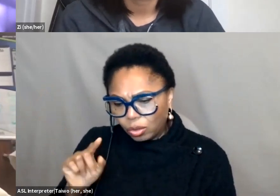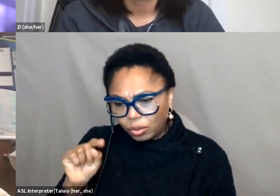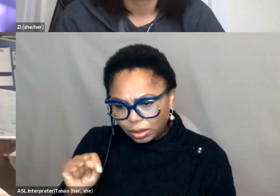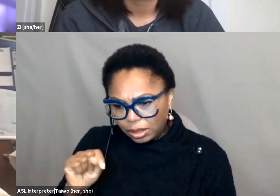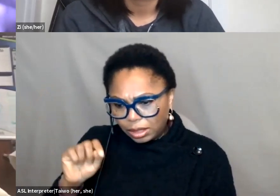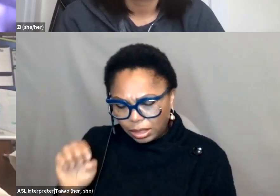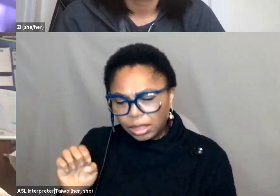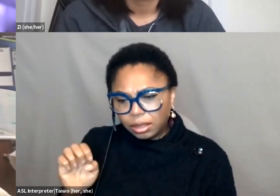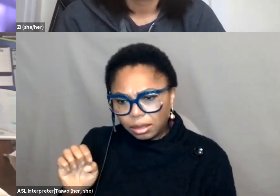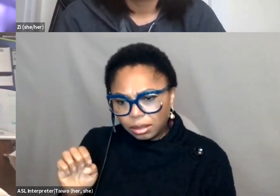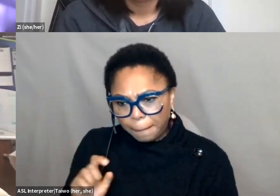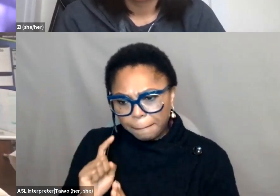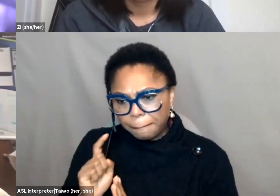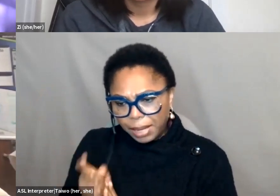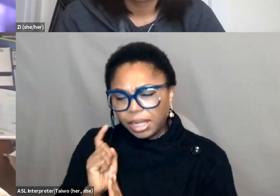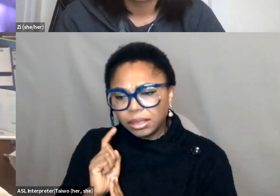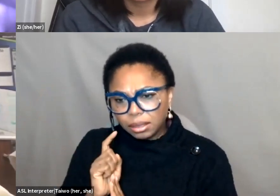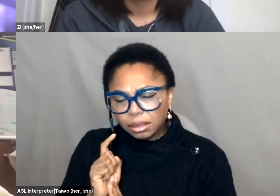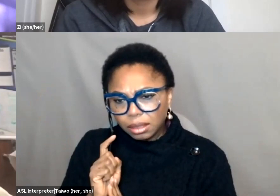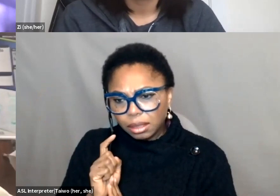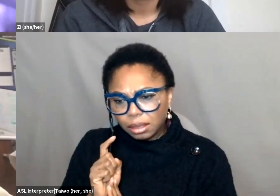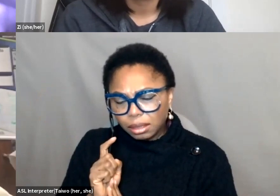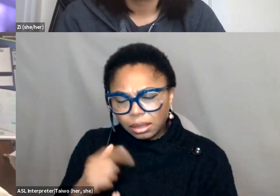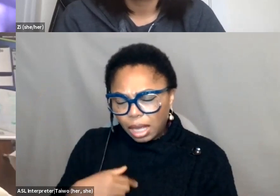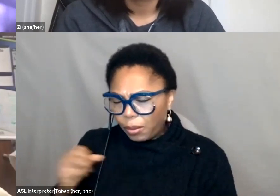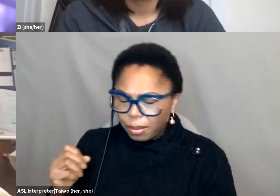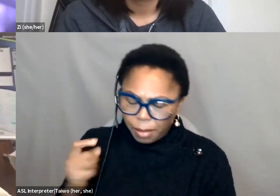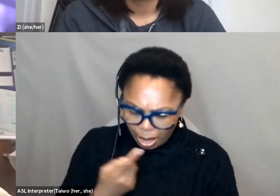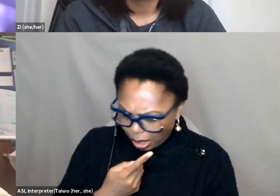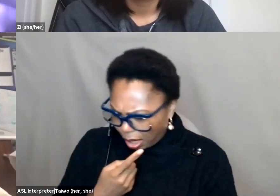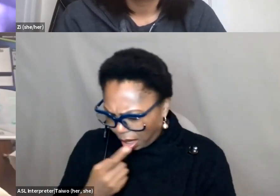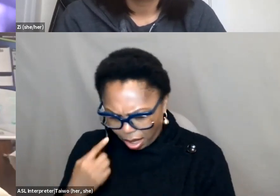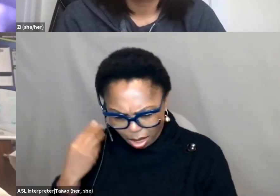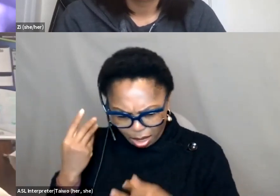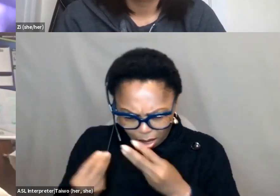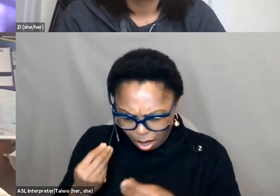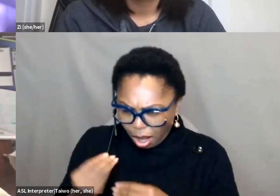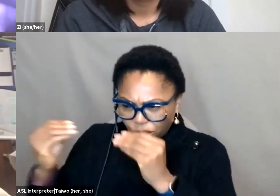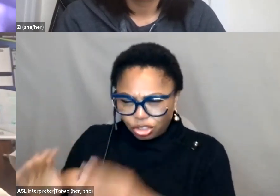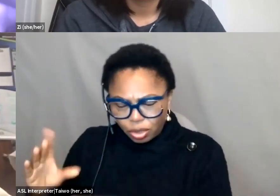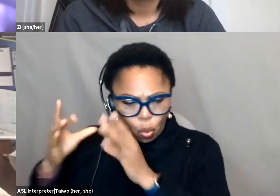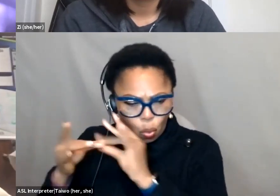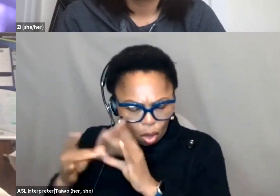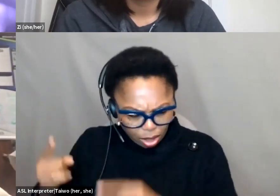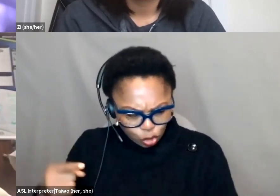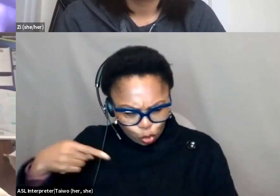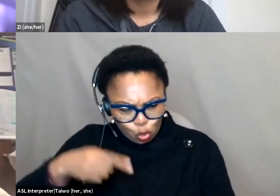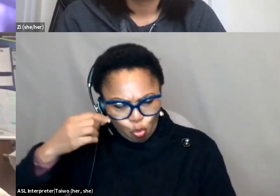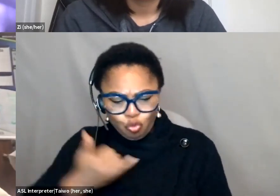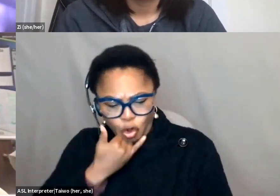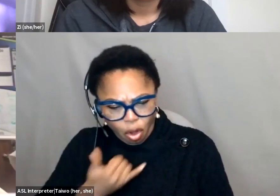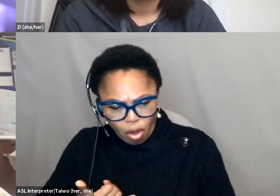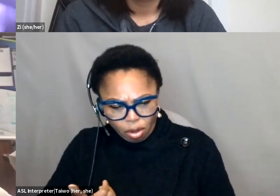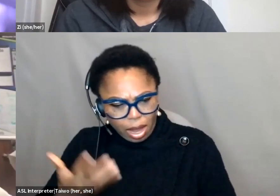M-I-N-U-T-E, minute. I went back and forth, her words ringing in my ears. "You're wrong, Sarita, and I don't want to hear any more